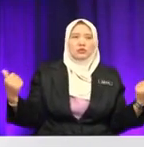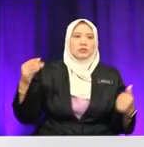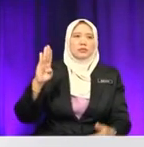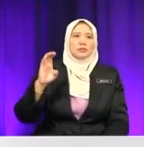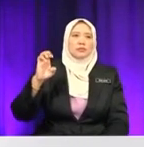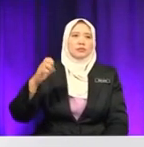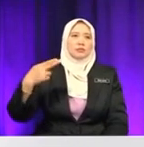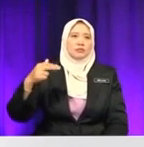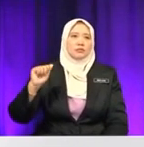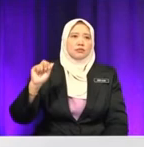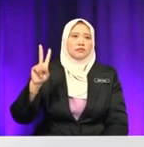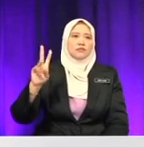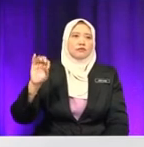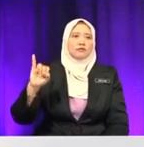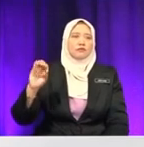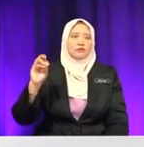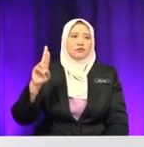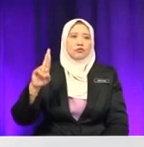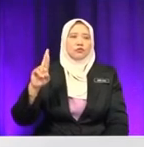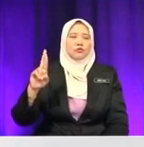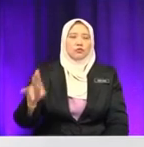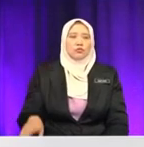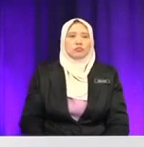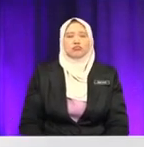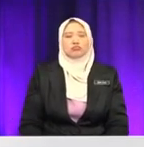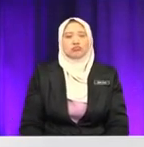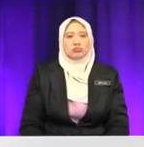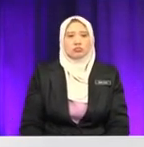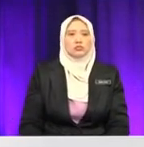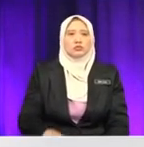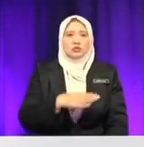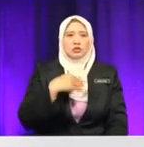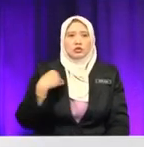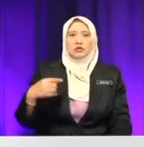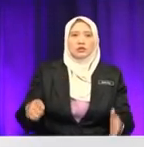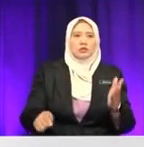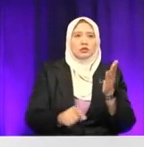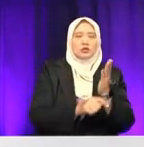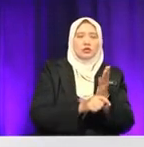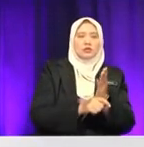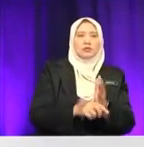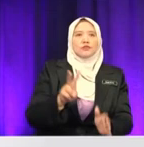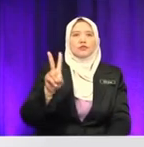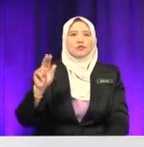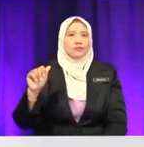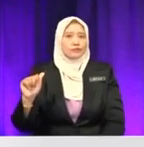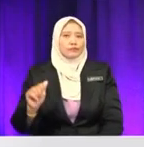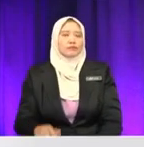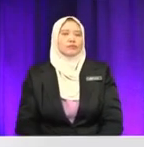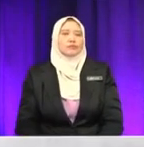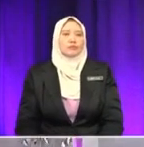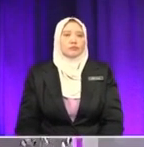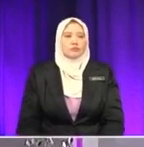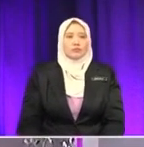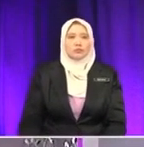for a healthy body. Good job. So he started with besides that and he added is invaluable. Good job, Ideal. So let's go